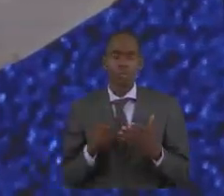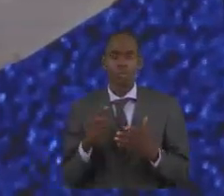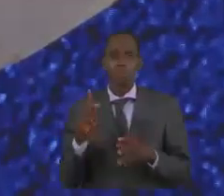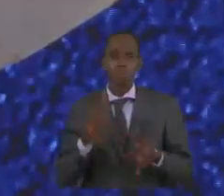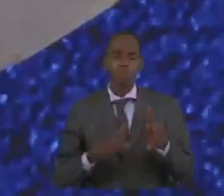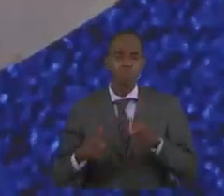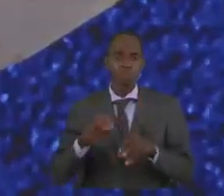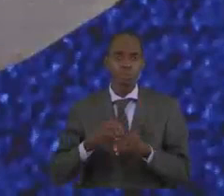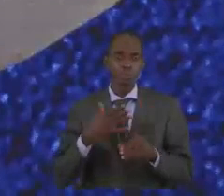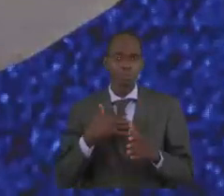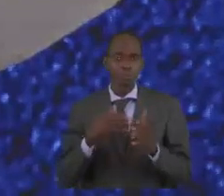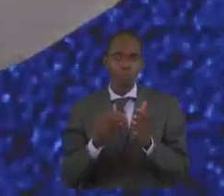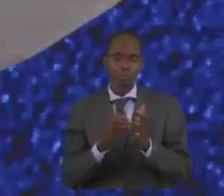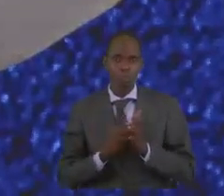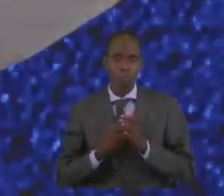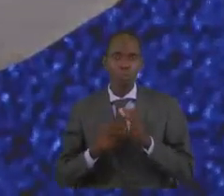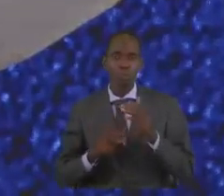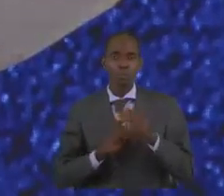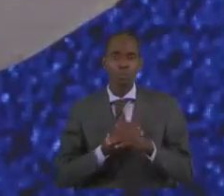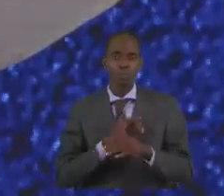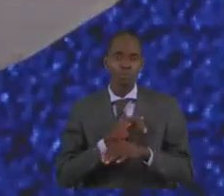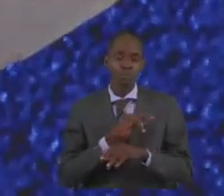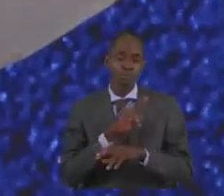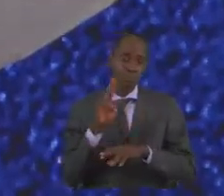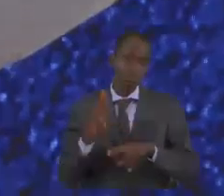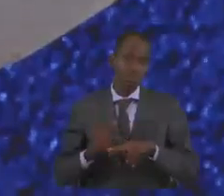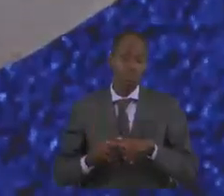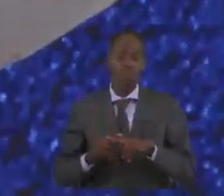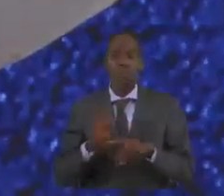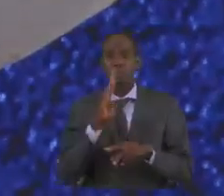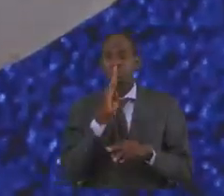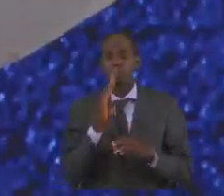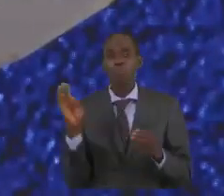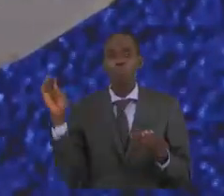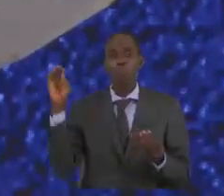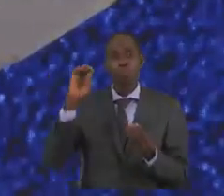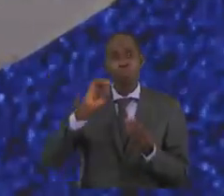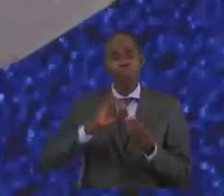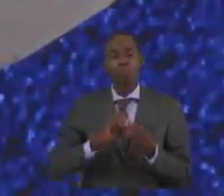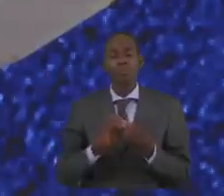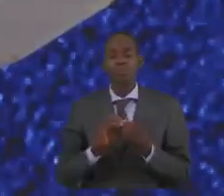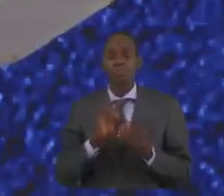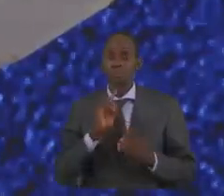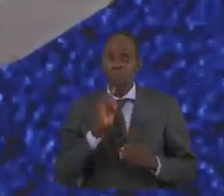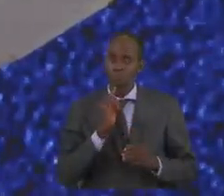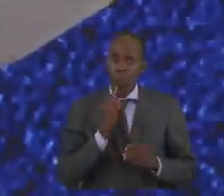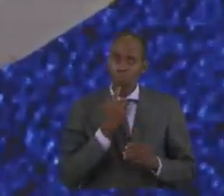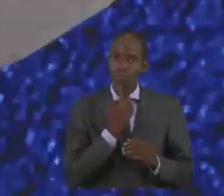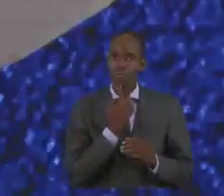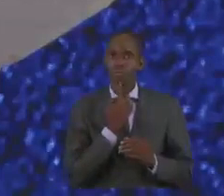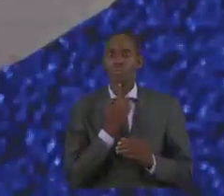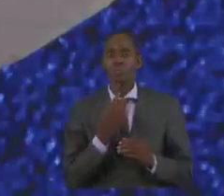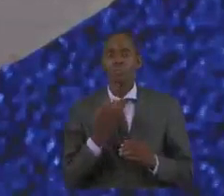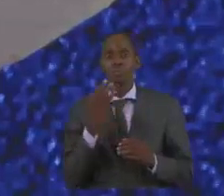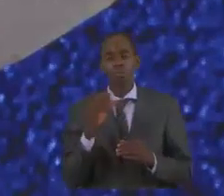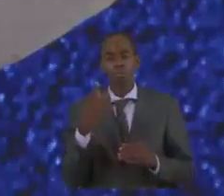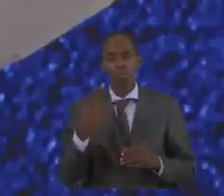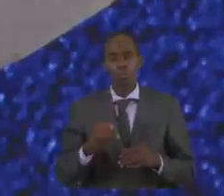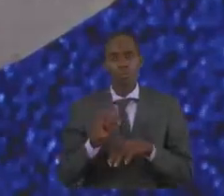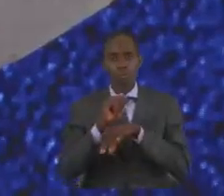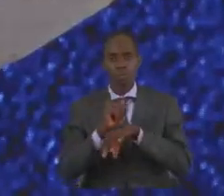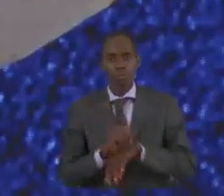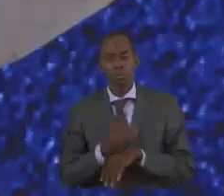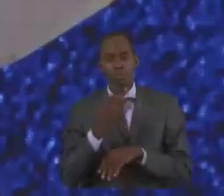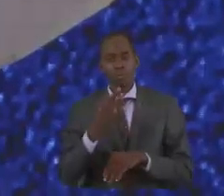own nation, being more exceedingly zealous of the traditions of